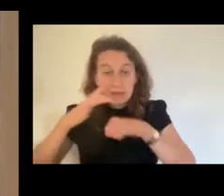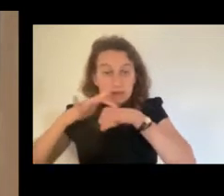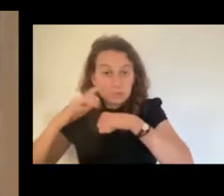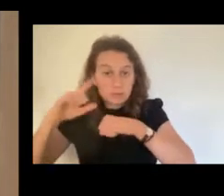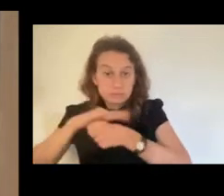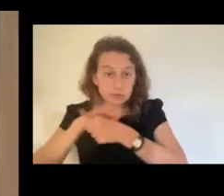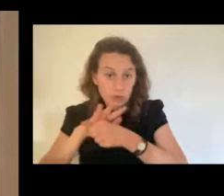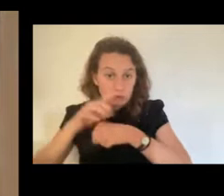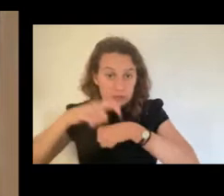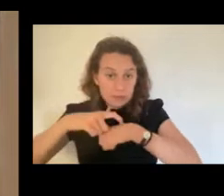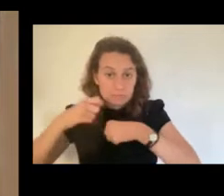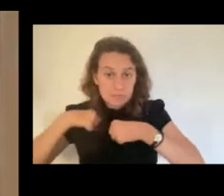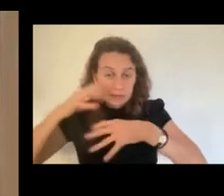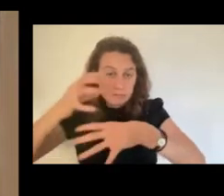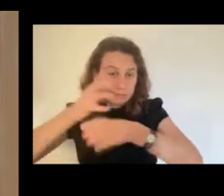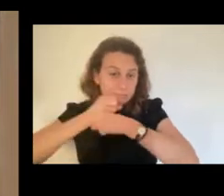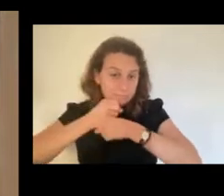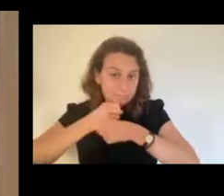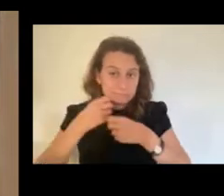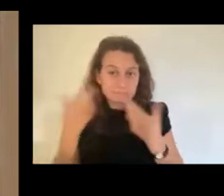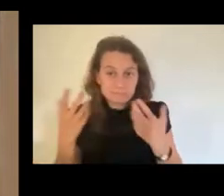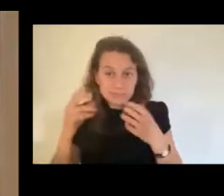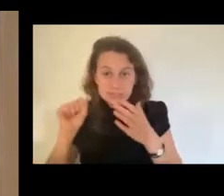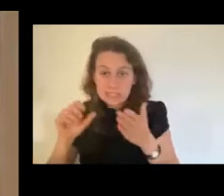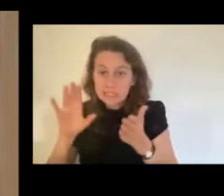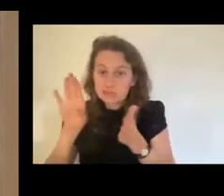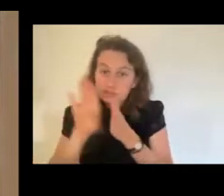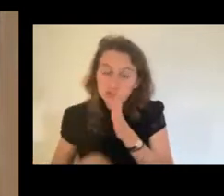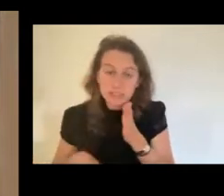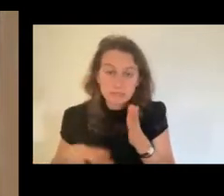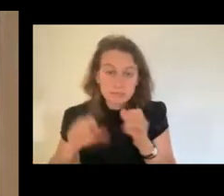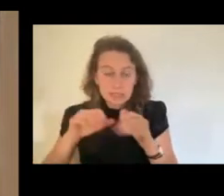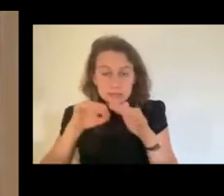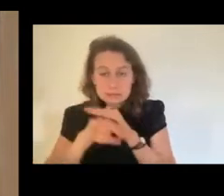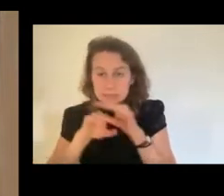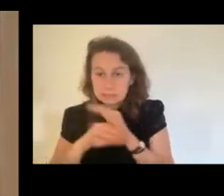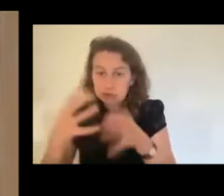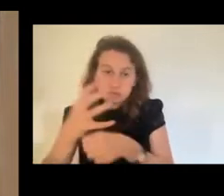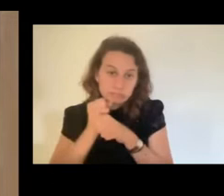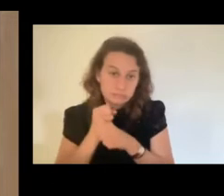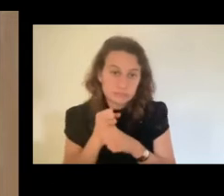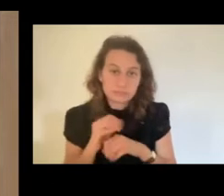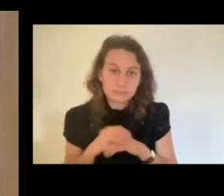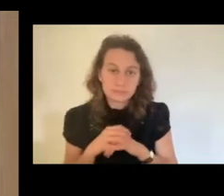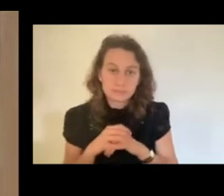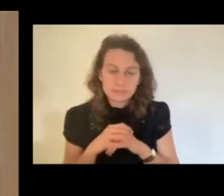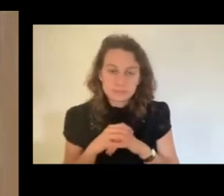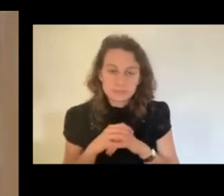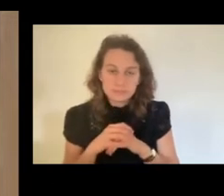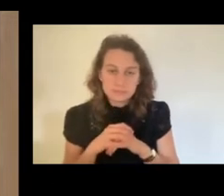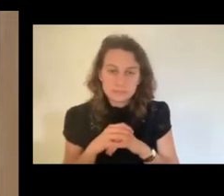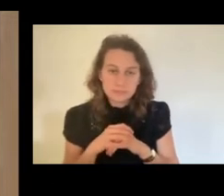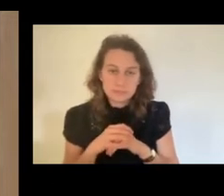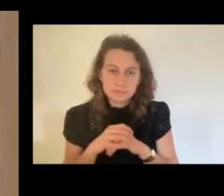as, you know, the most affordable and accessible. And so we thought that this this